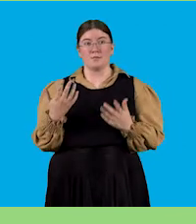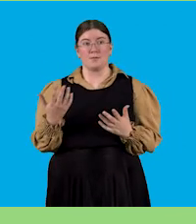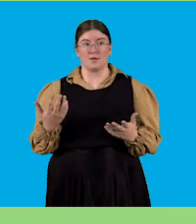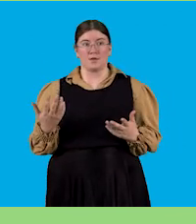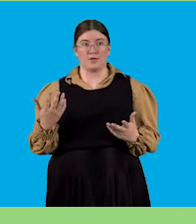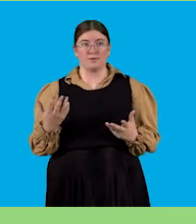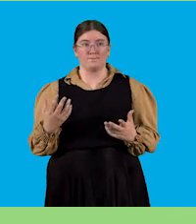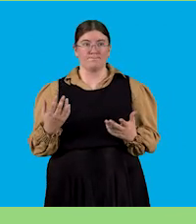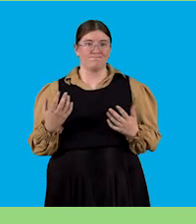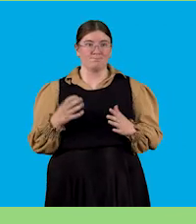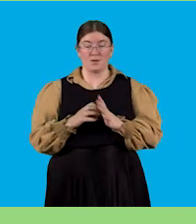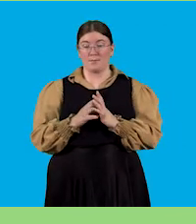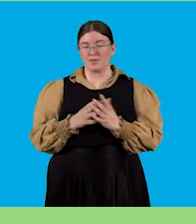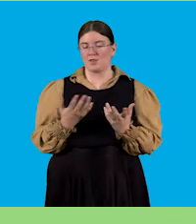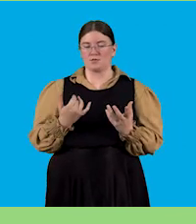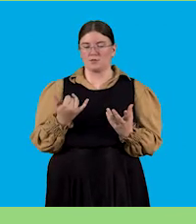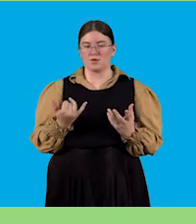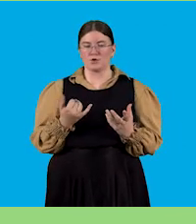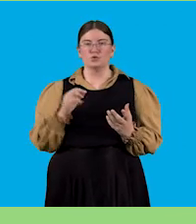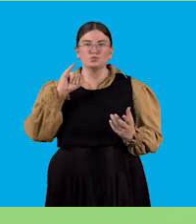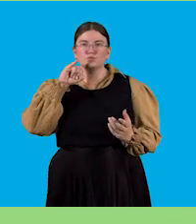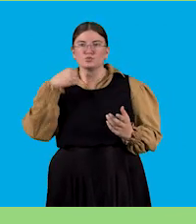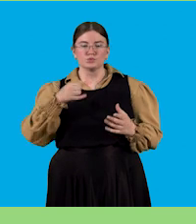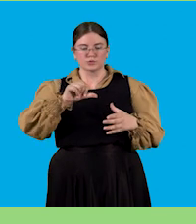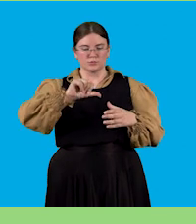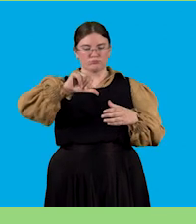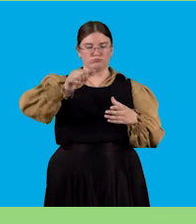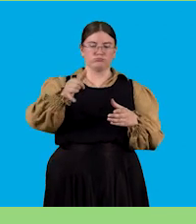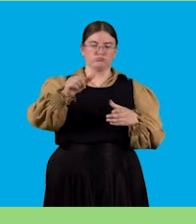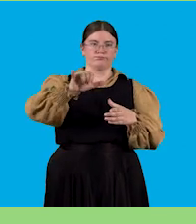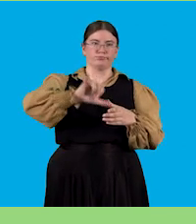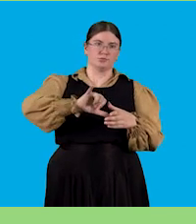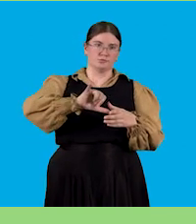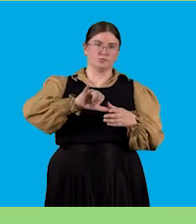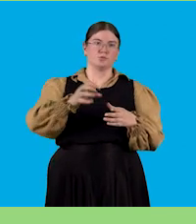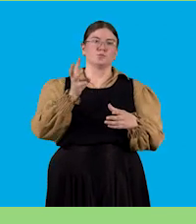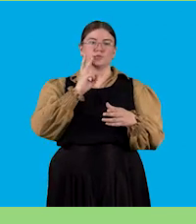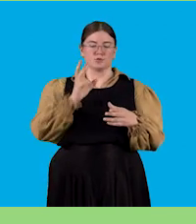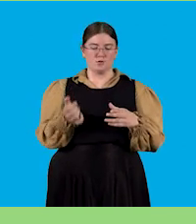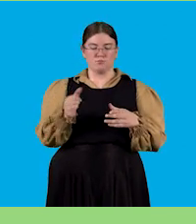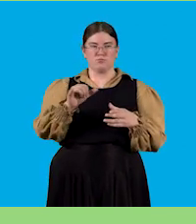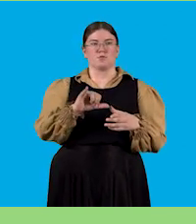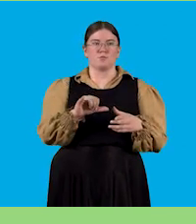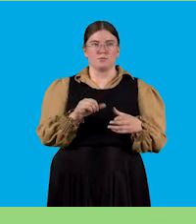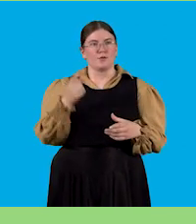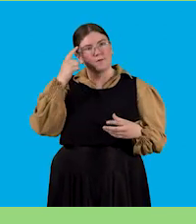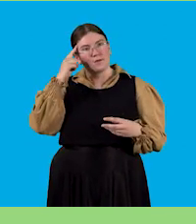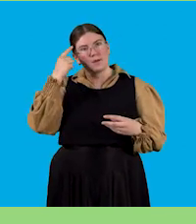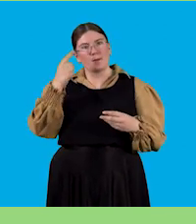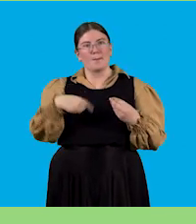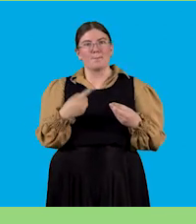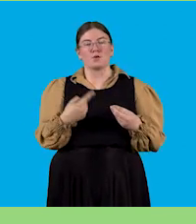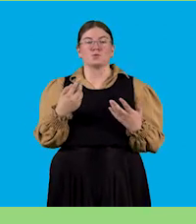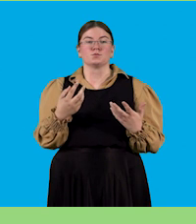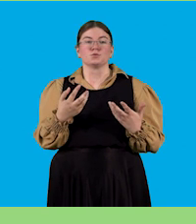happen with like a concentrated syrup. You can also think of what happens when you pour concentrated syrup into